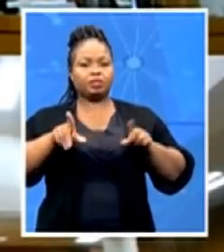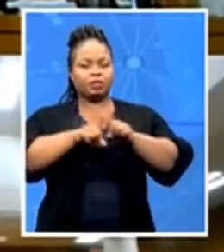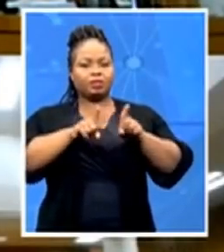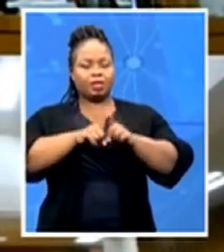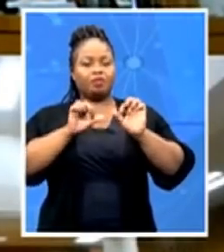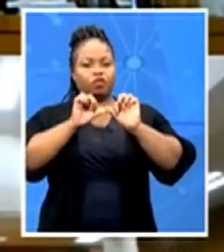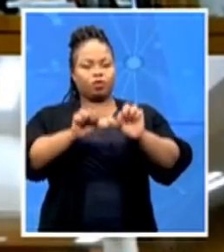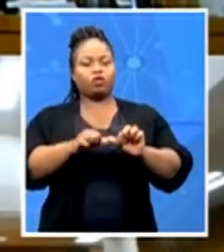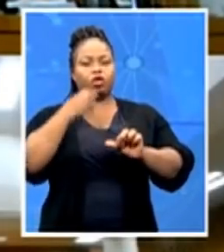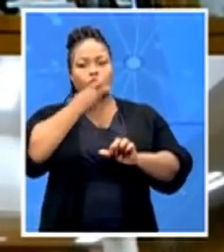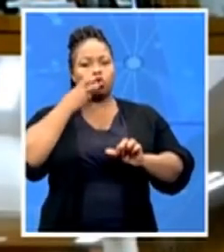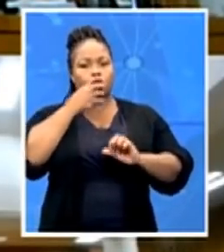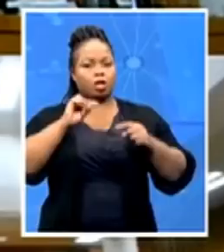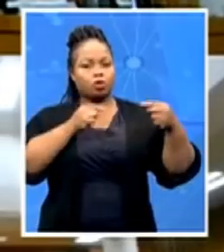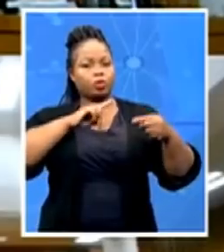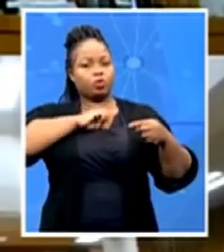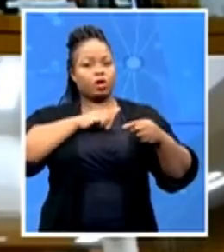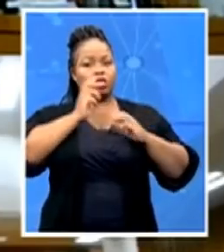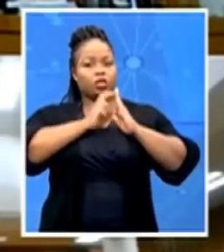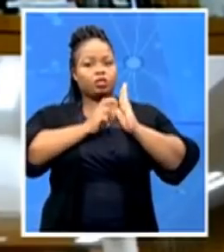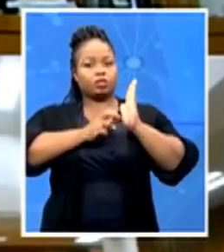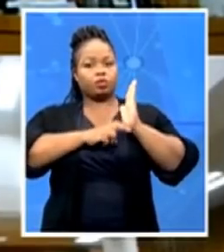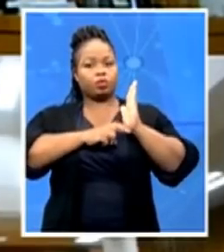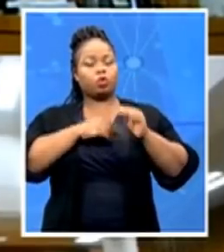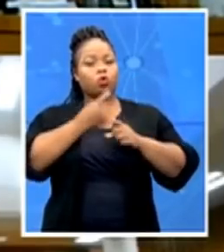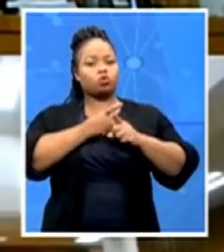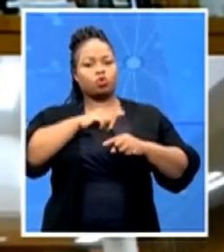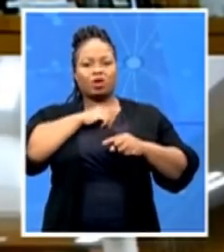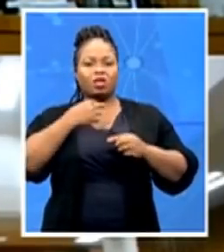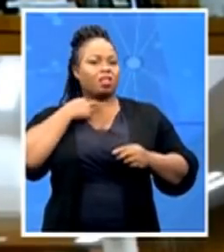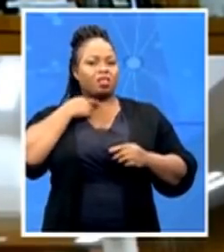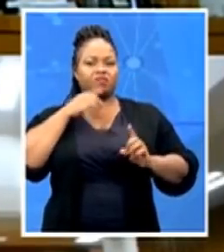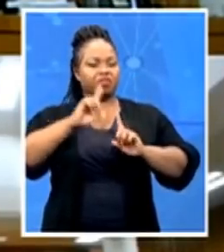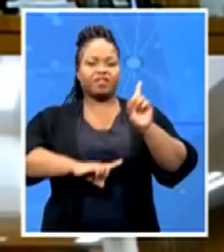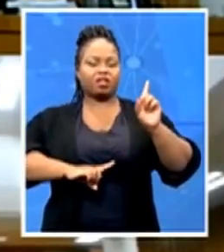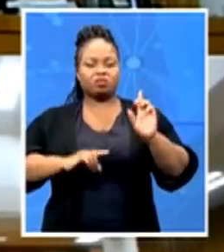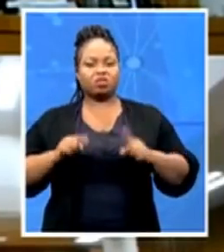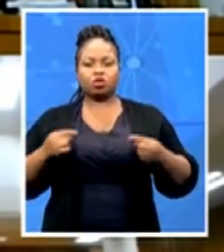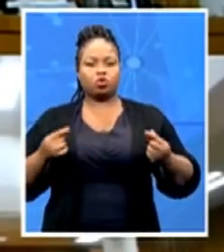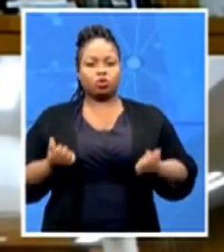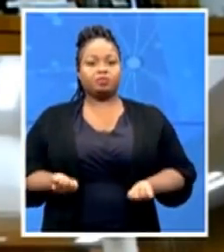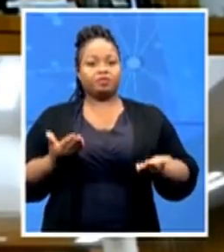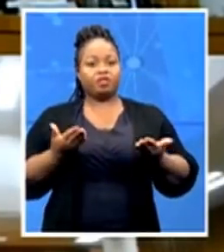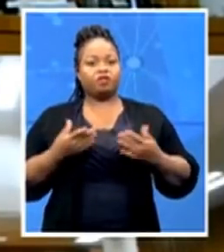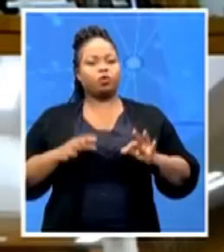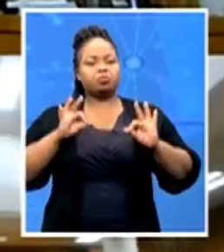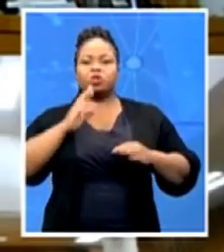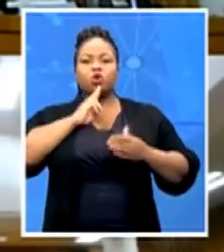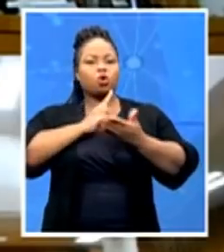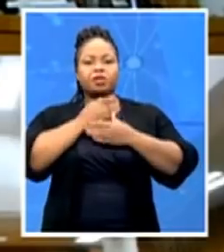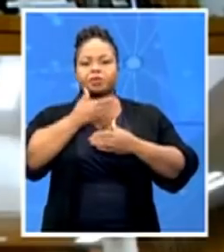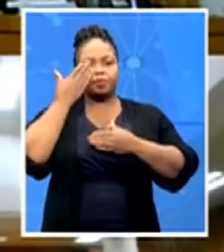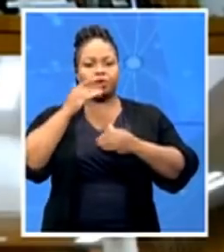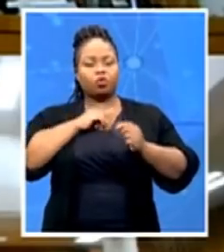are irrational because they fail to make provision for filtering malicious and or dishonest complaints by conflicted and compromised